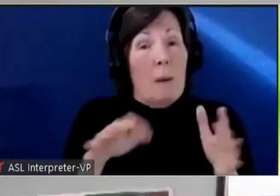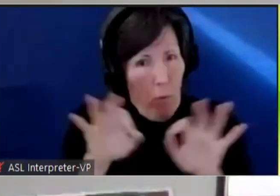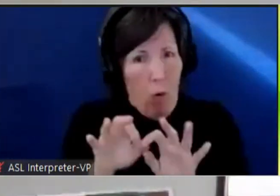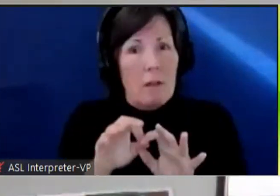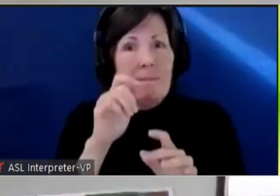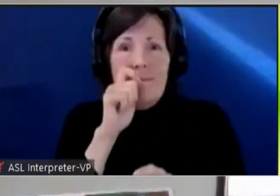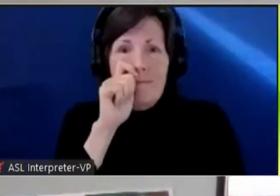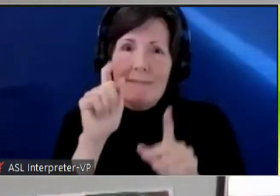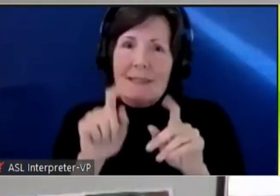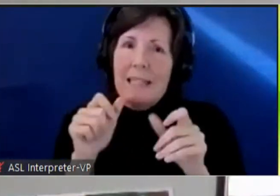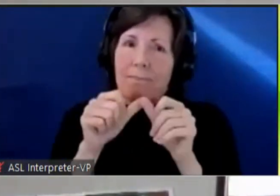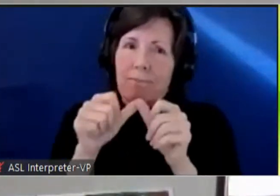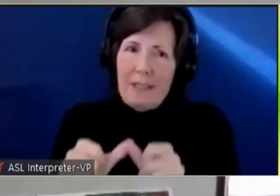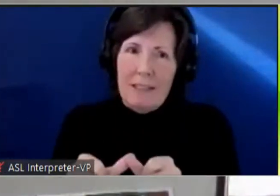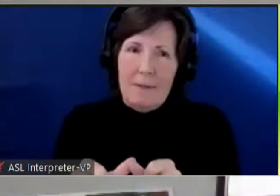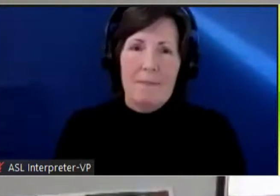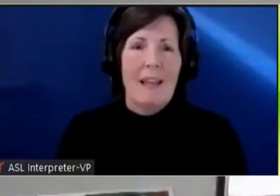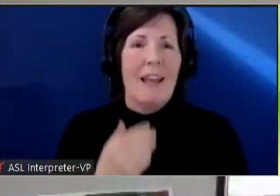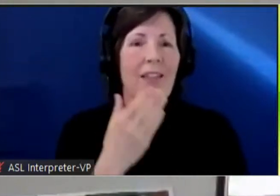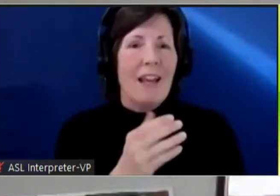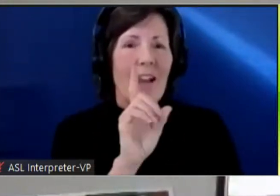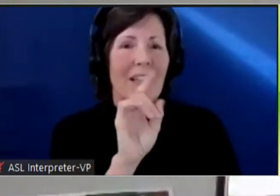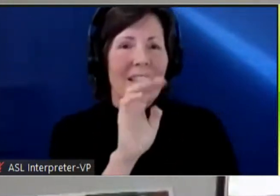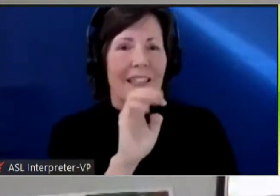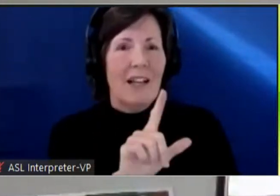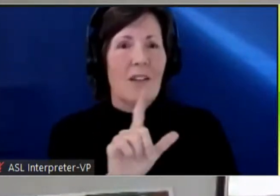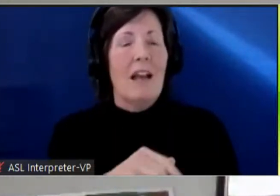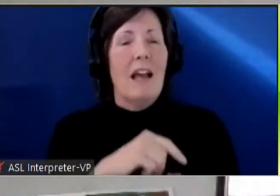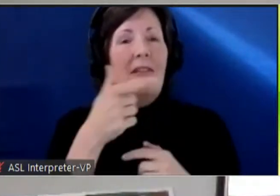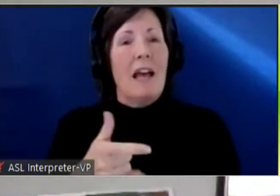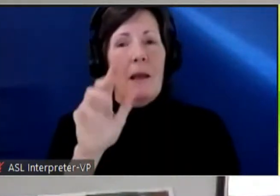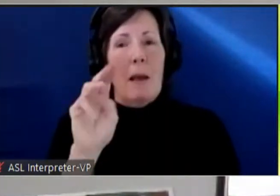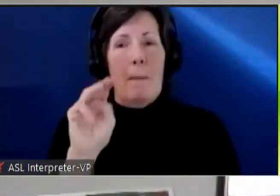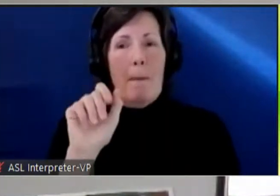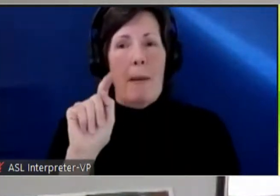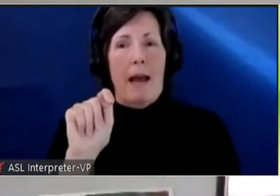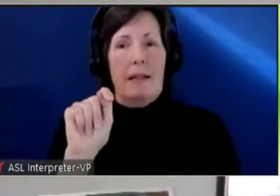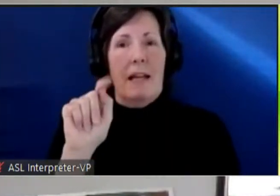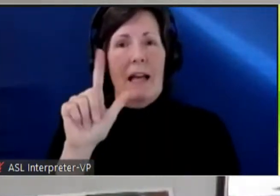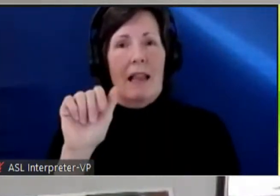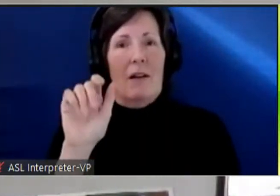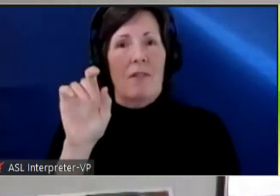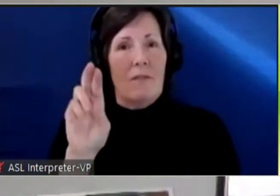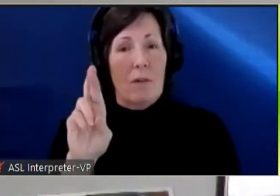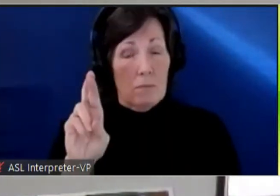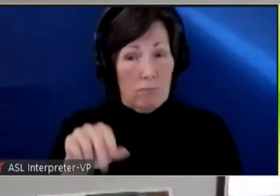Thank you so much, Danila. Next up, we have Matt Lefevre. Matt, whenever you're ready.